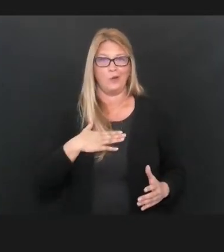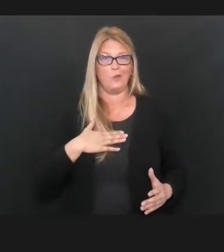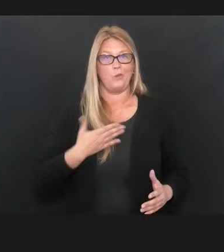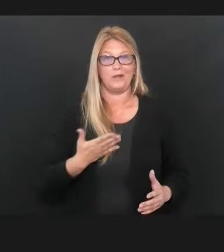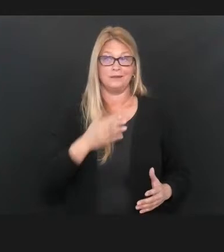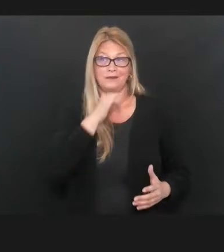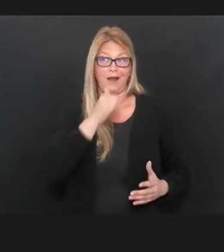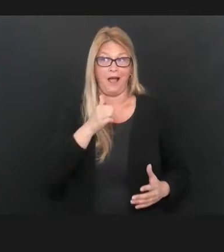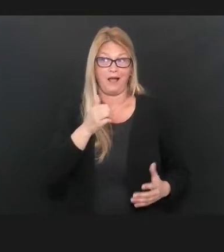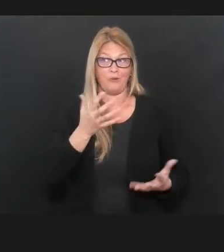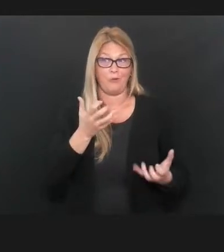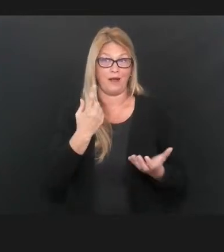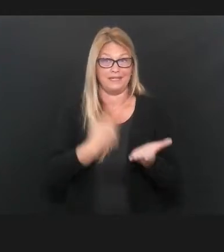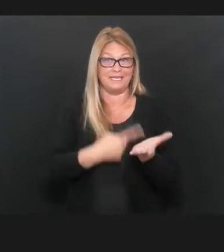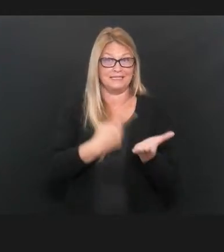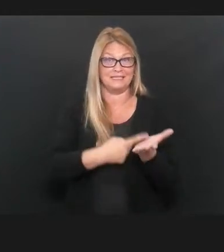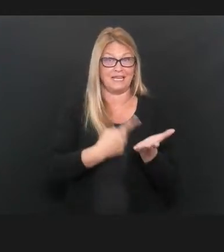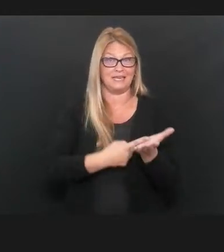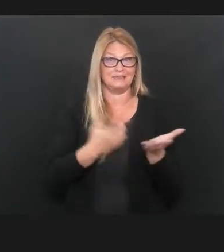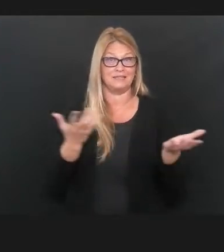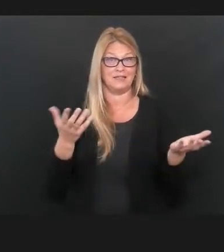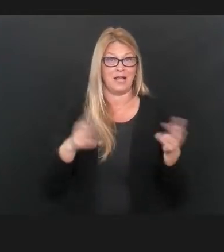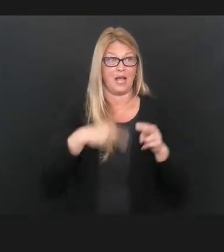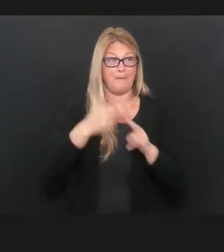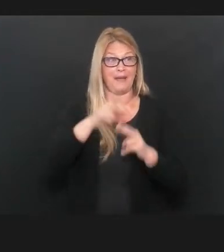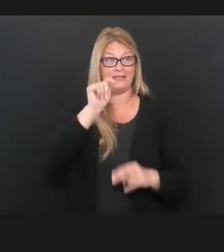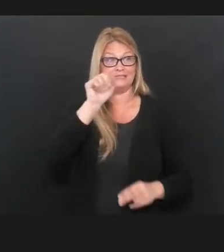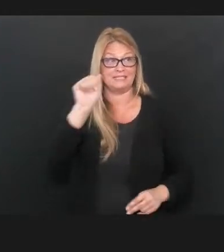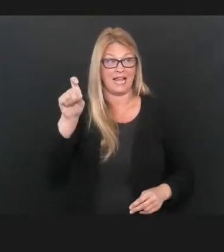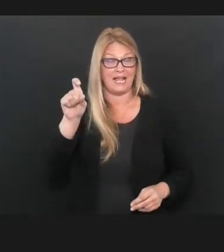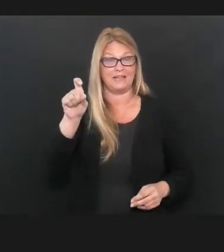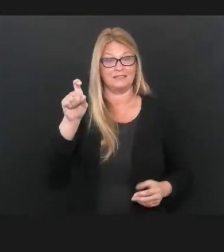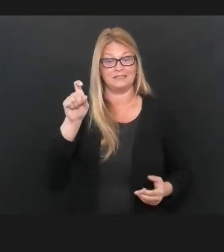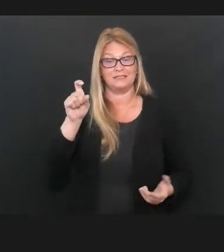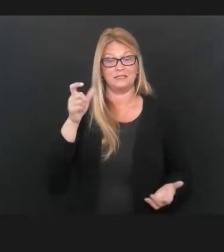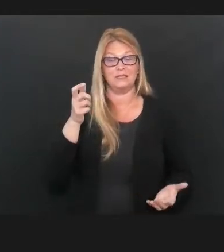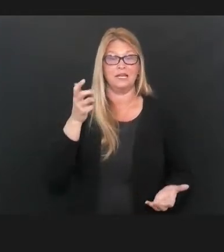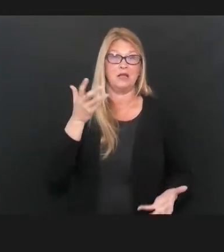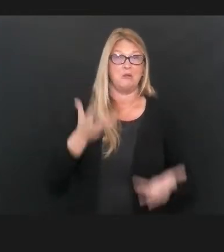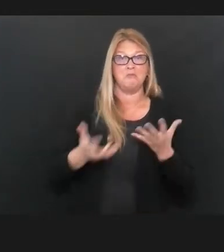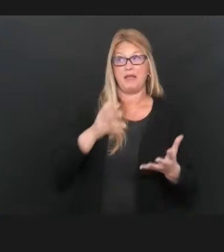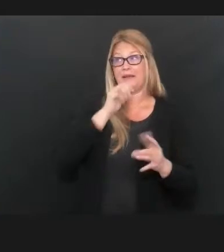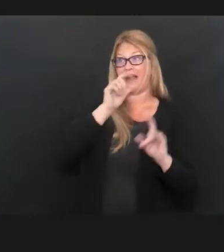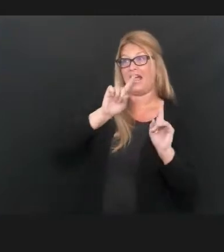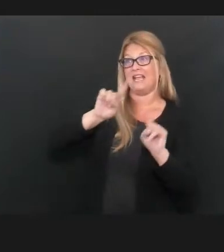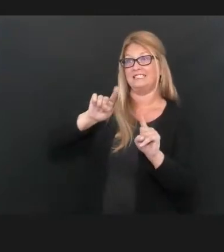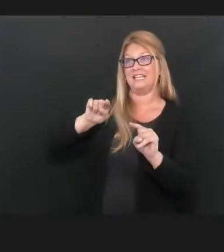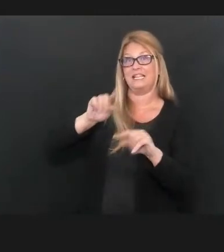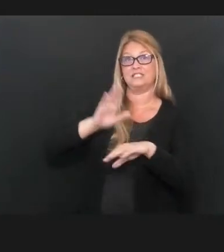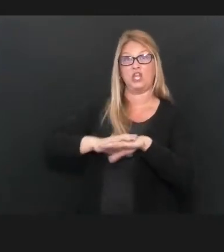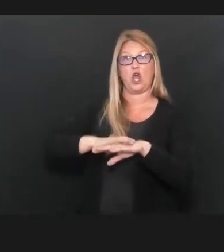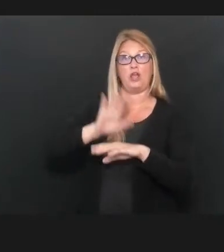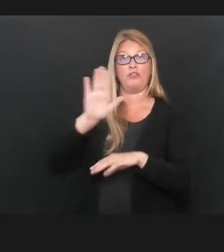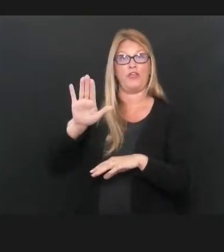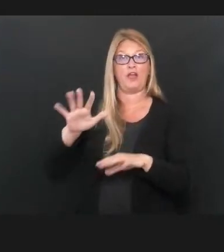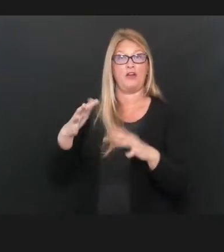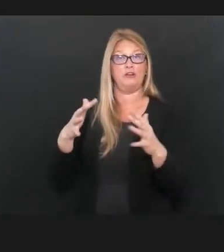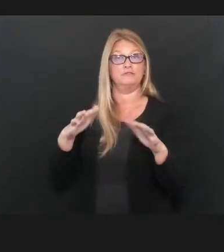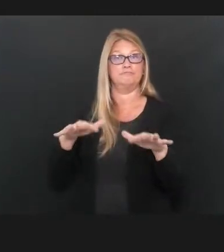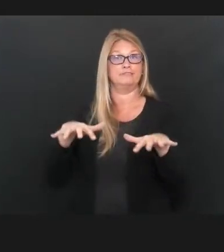discuss with you what's going on with taxes, that they're going to be not only in attendance at this summit on Monday, I'm sure they'll show